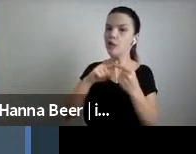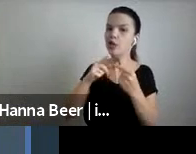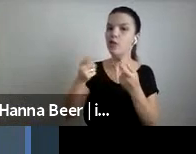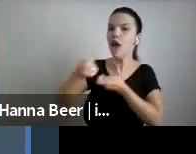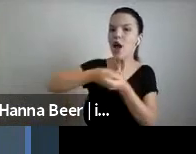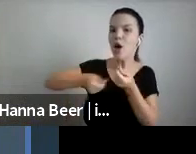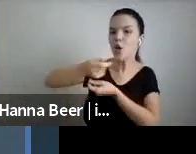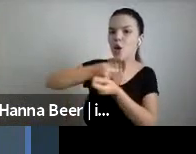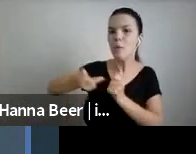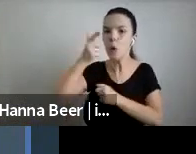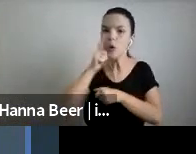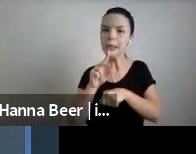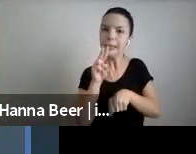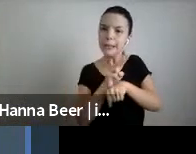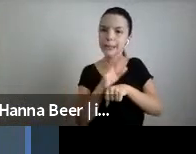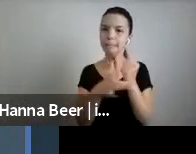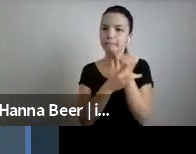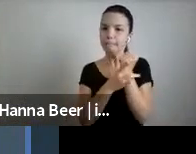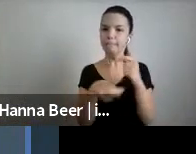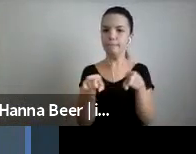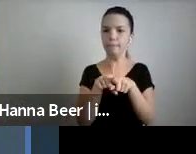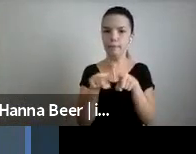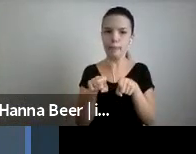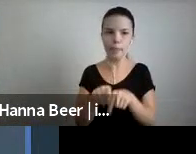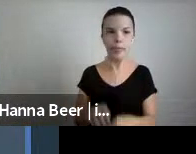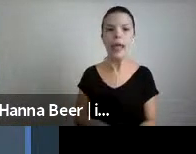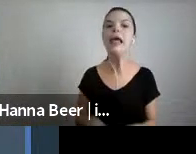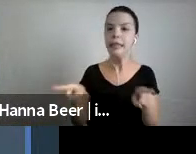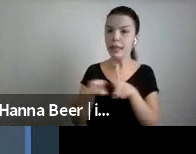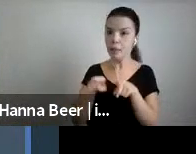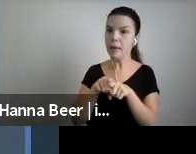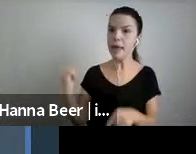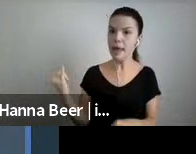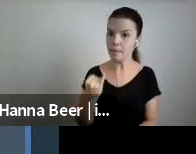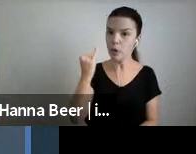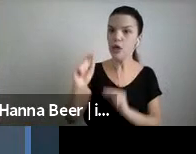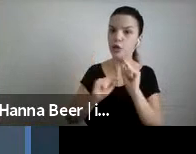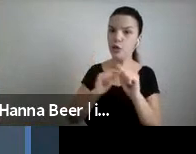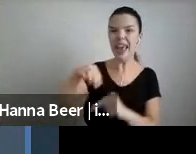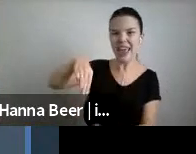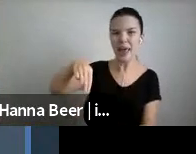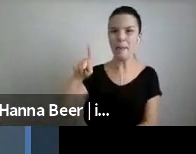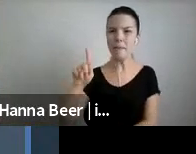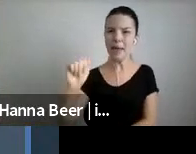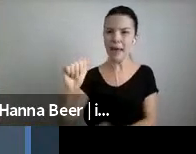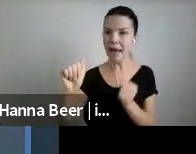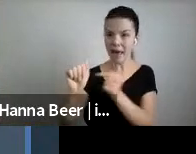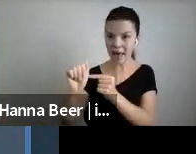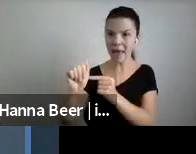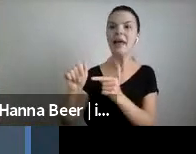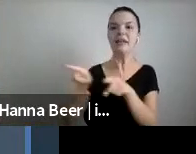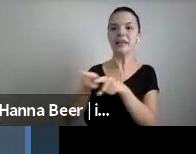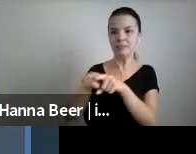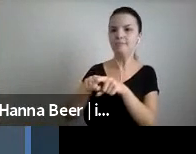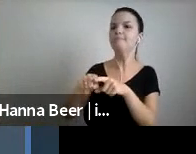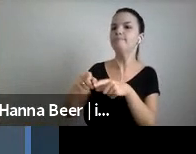Marine protected areas and marine protected area networks. There are a number of areas that are